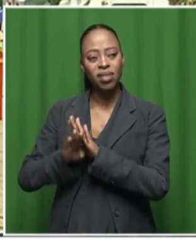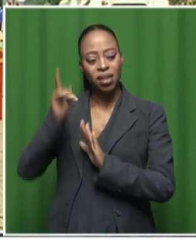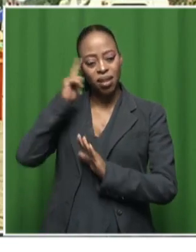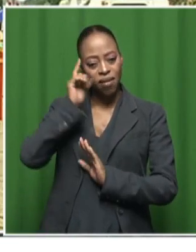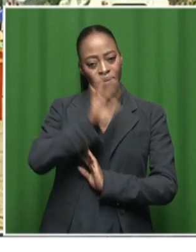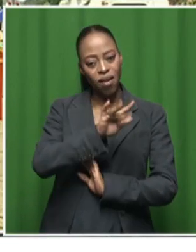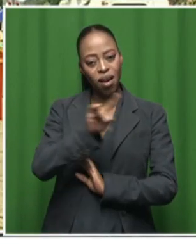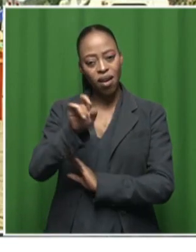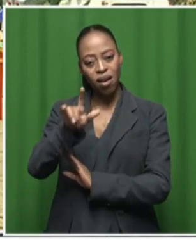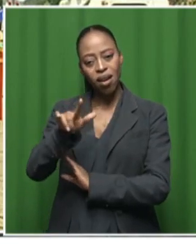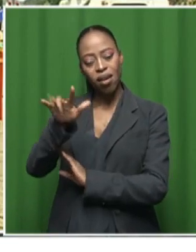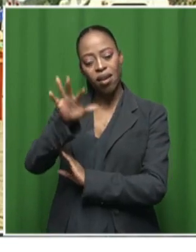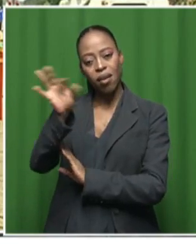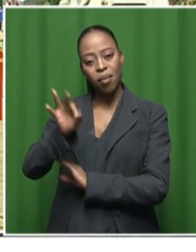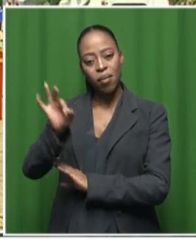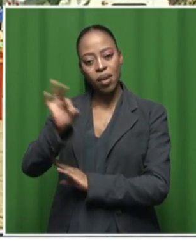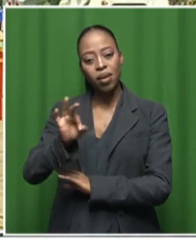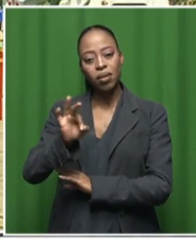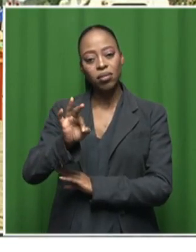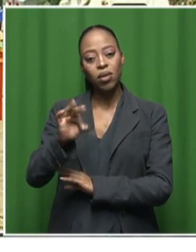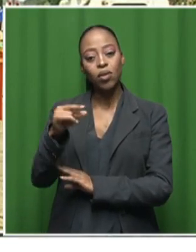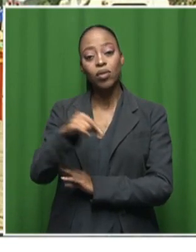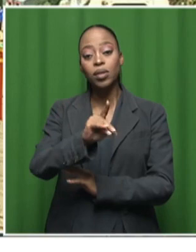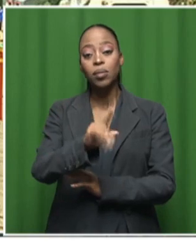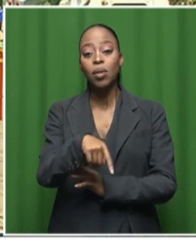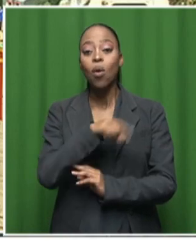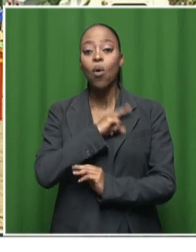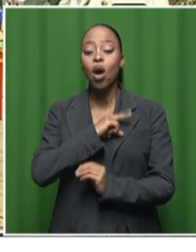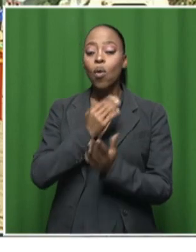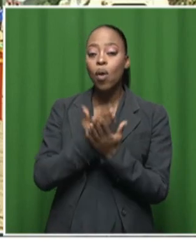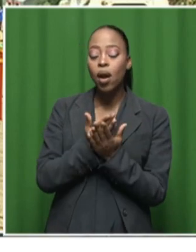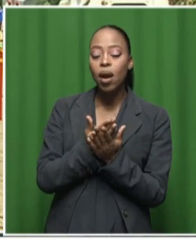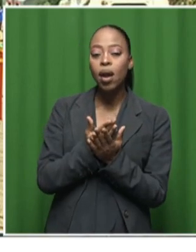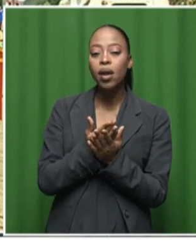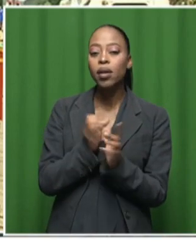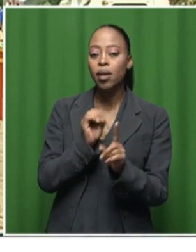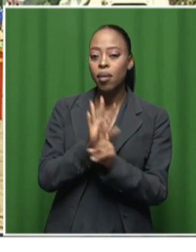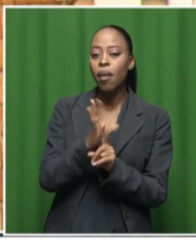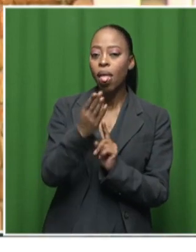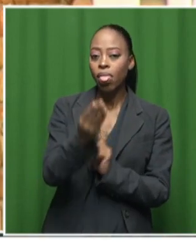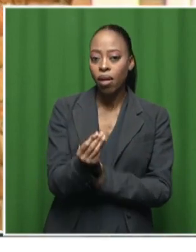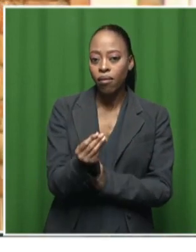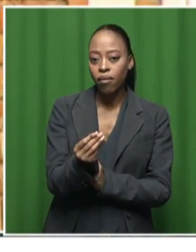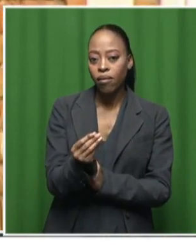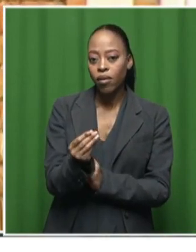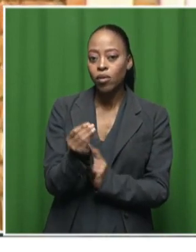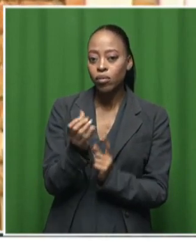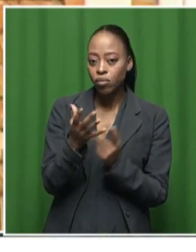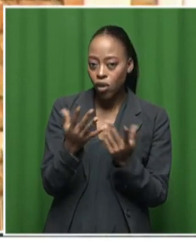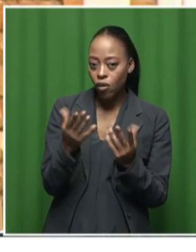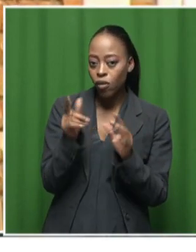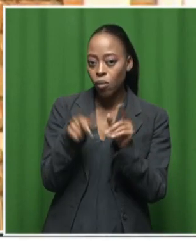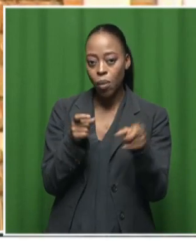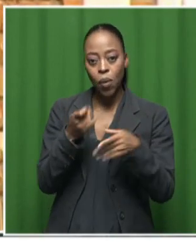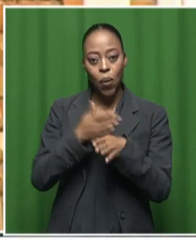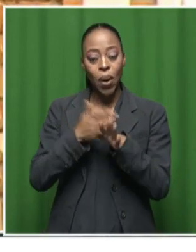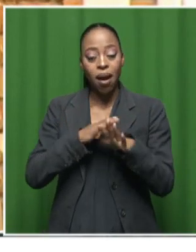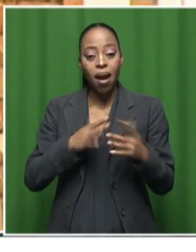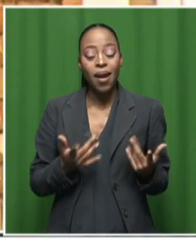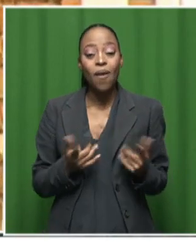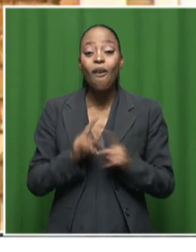to 7% GDP in order to start making a dent into that unemployment number. And another thing that's important